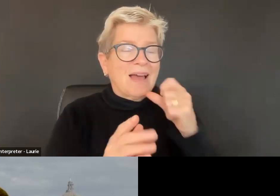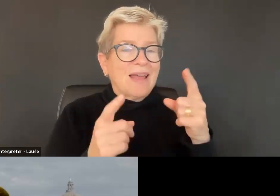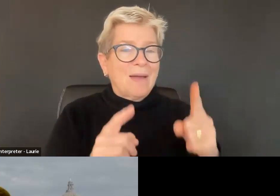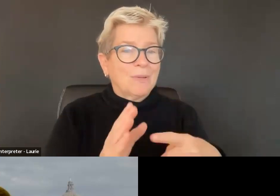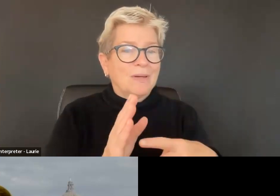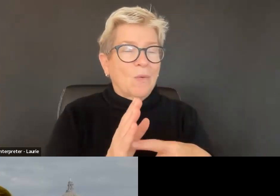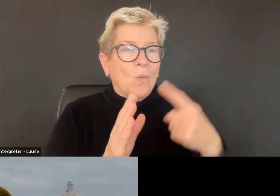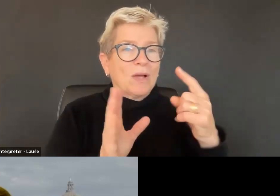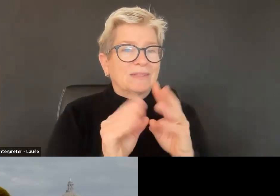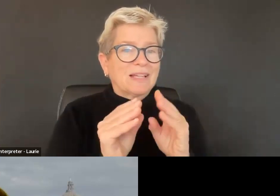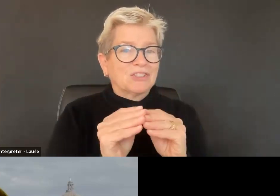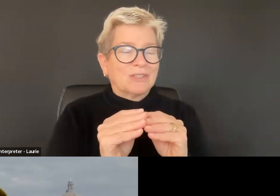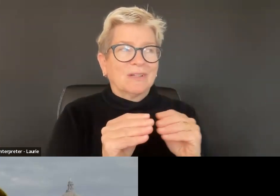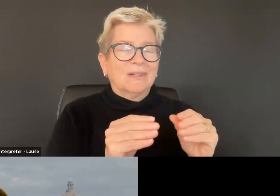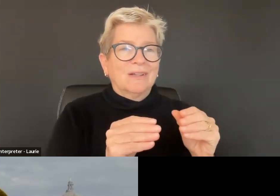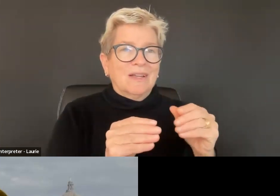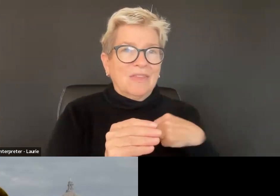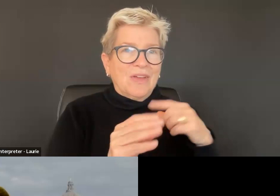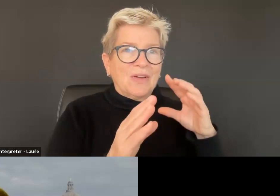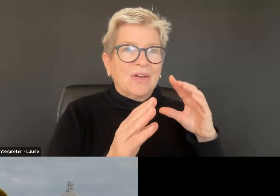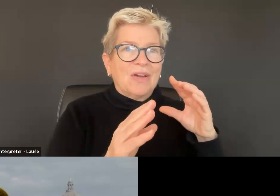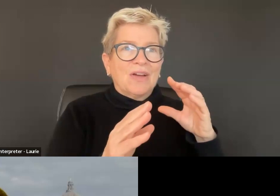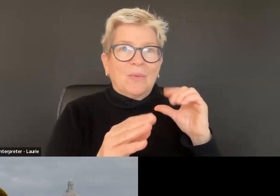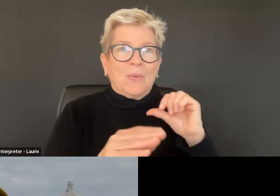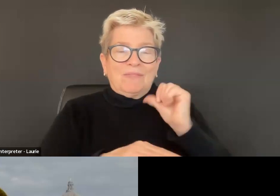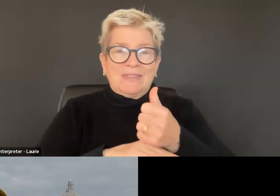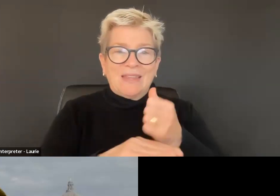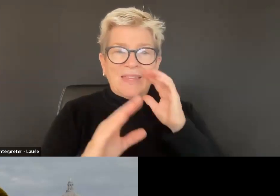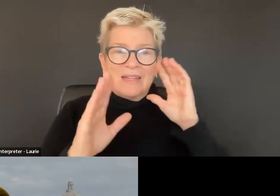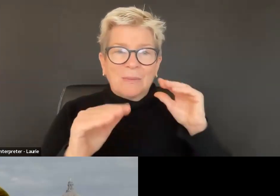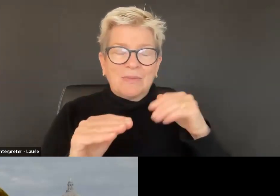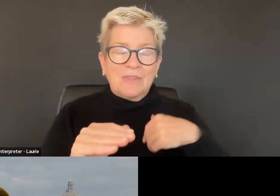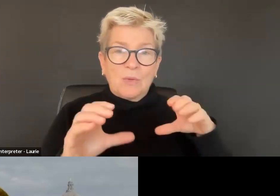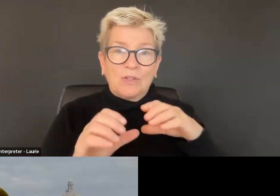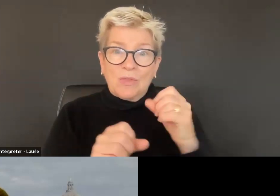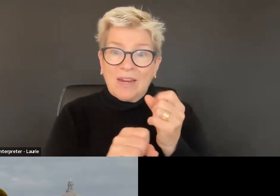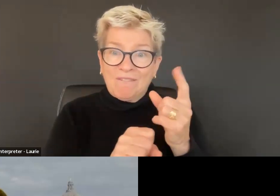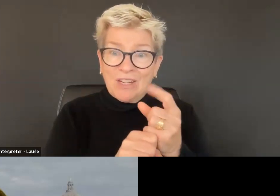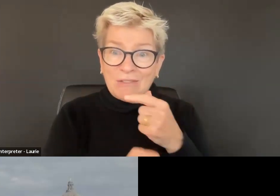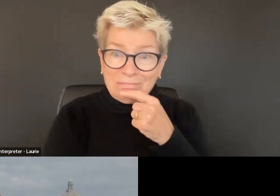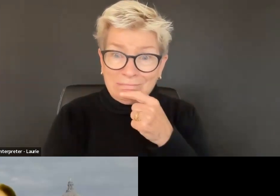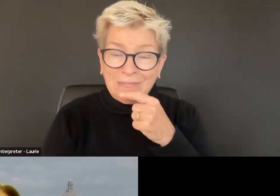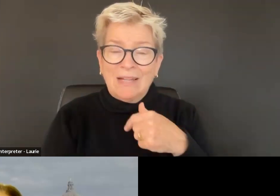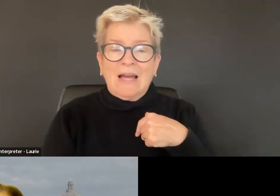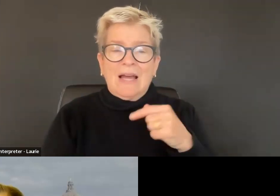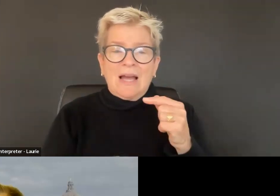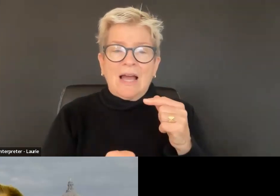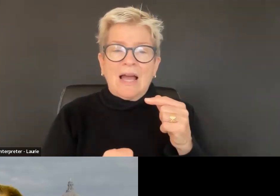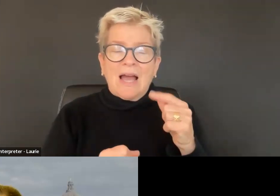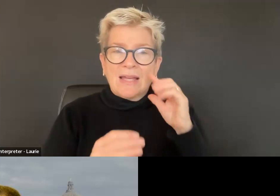feel like their expectations set here that we do that every year. I fully expect we will have another